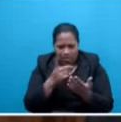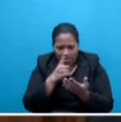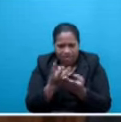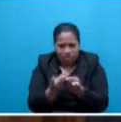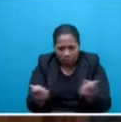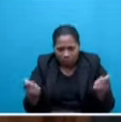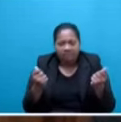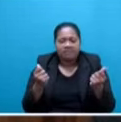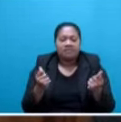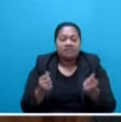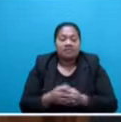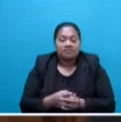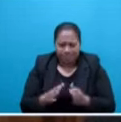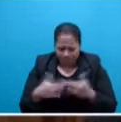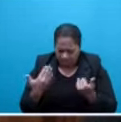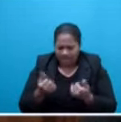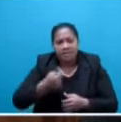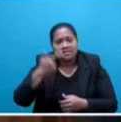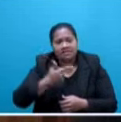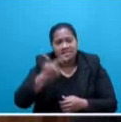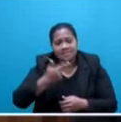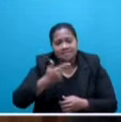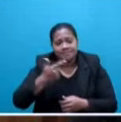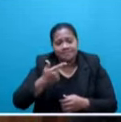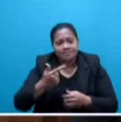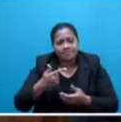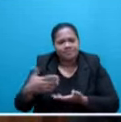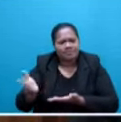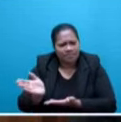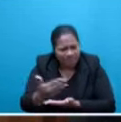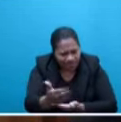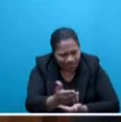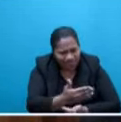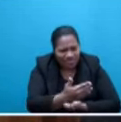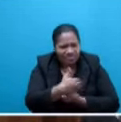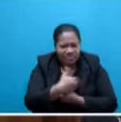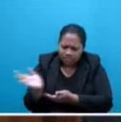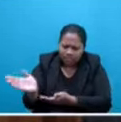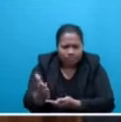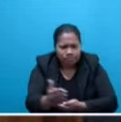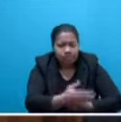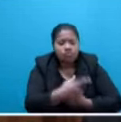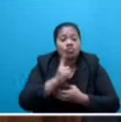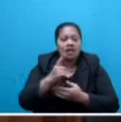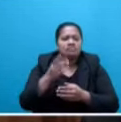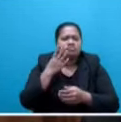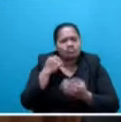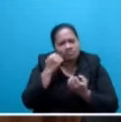have 78 harvesters to harvest around 40% of our cane on our flatland